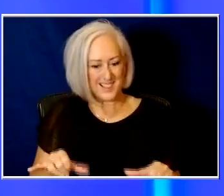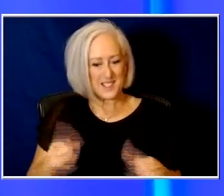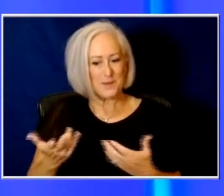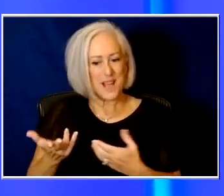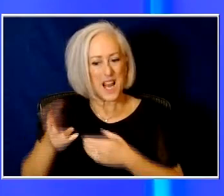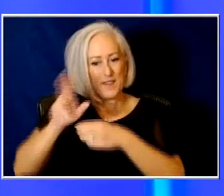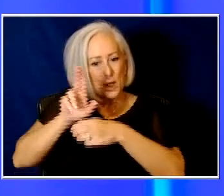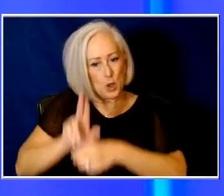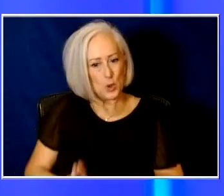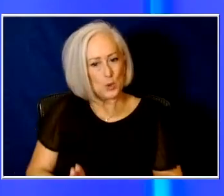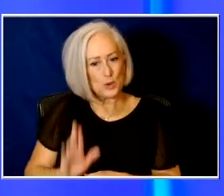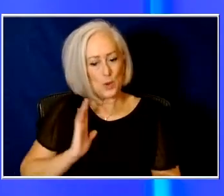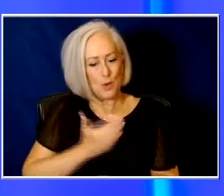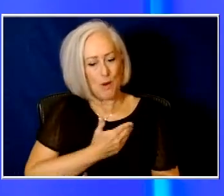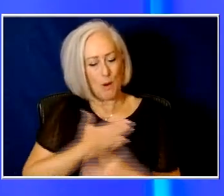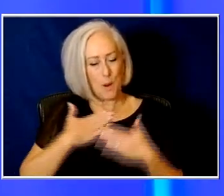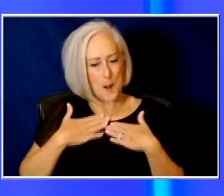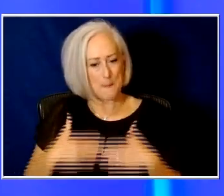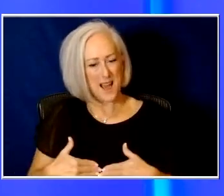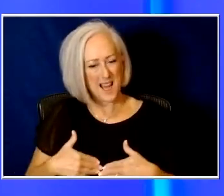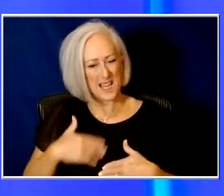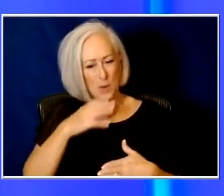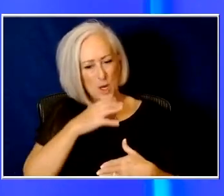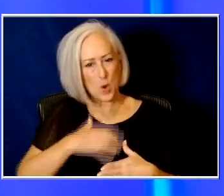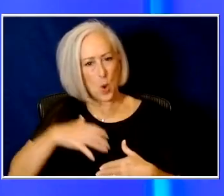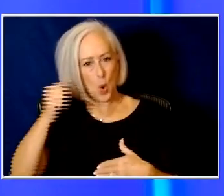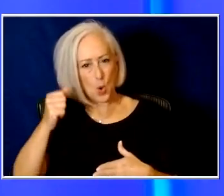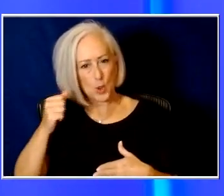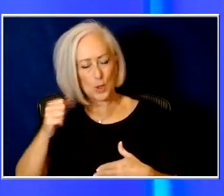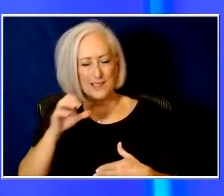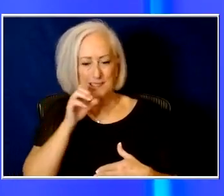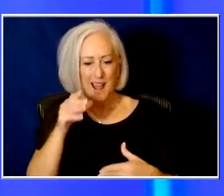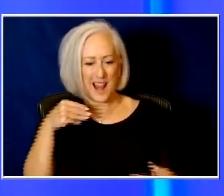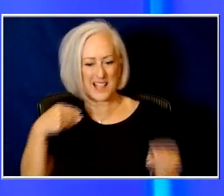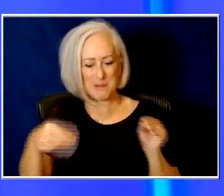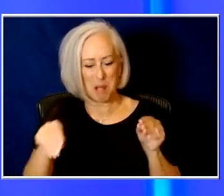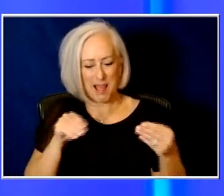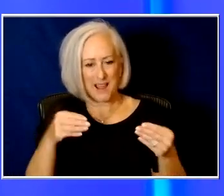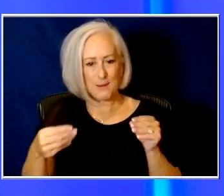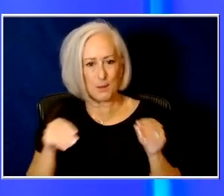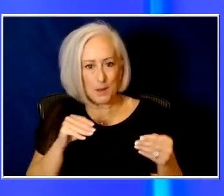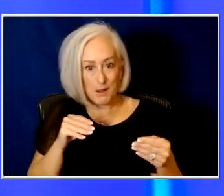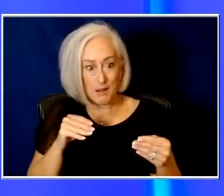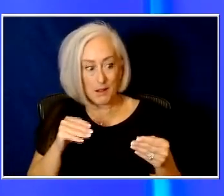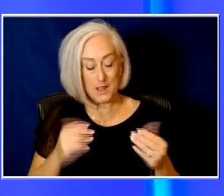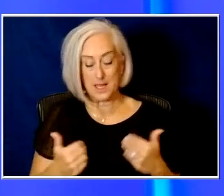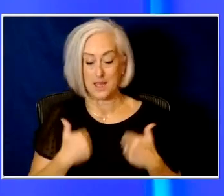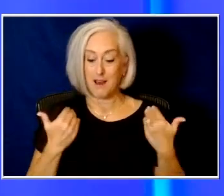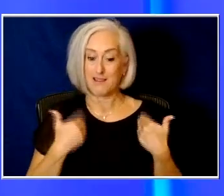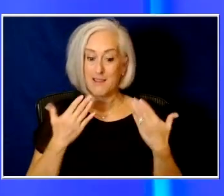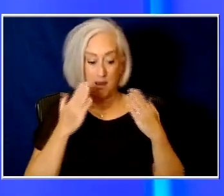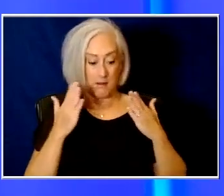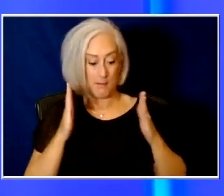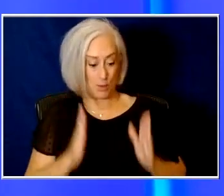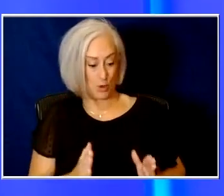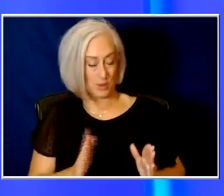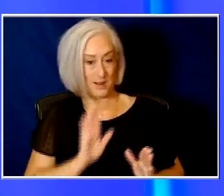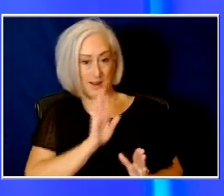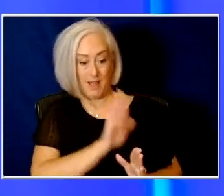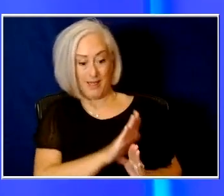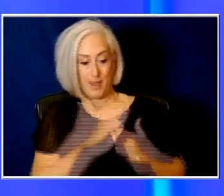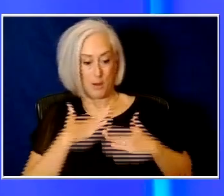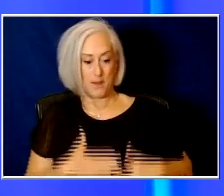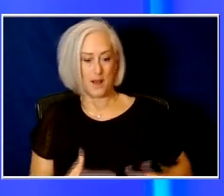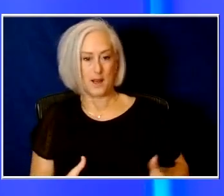pliable, unlike a younger donor where the immune system is more pliable. So it is more likely to adjust to the